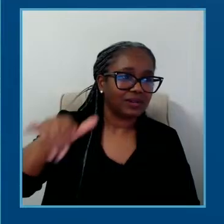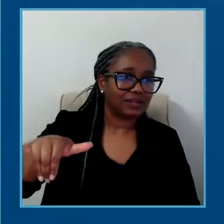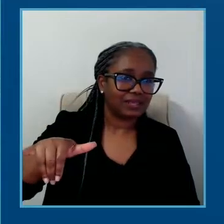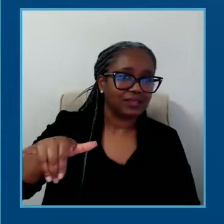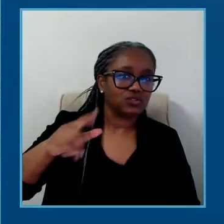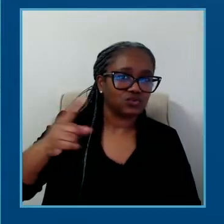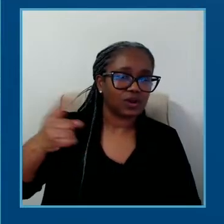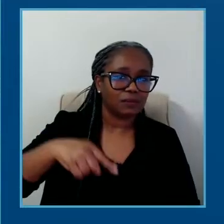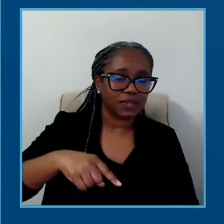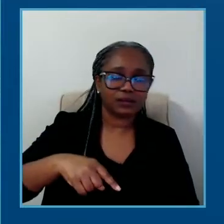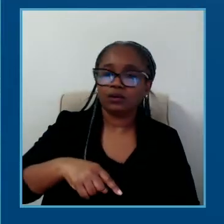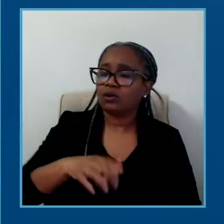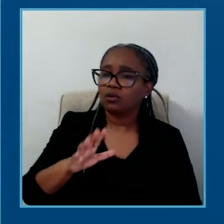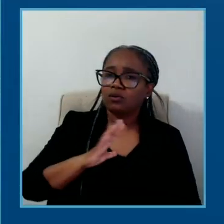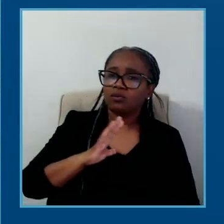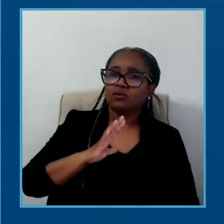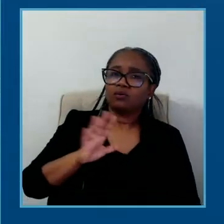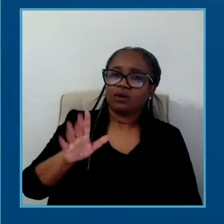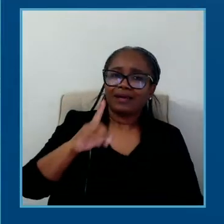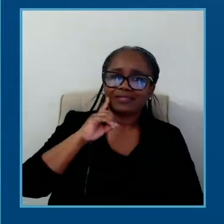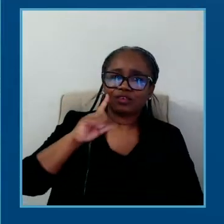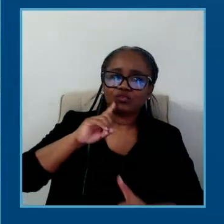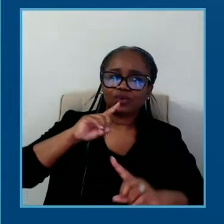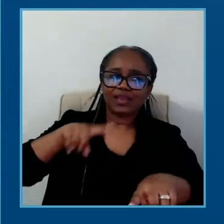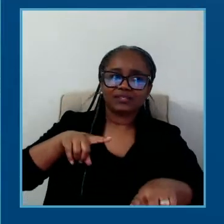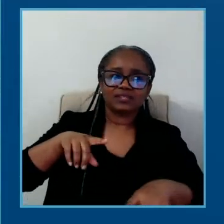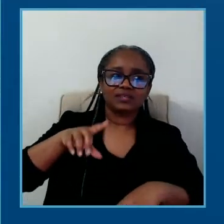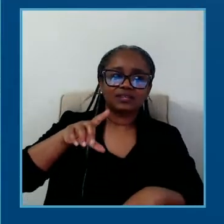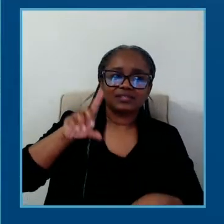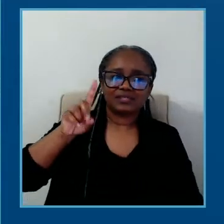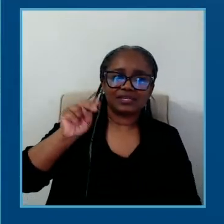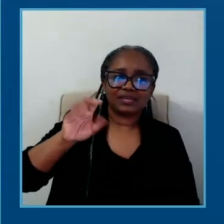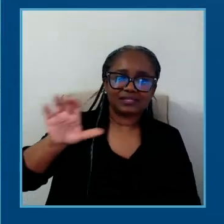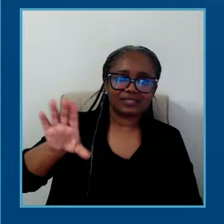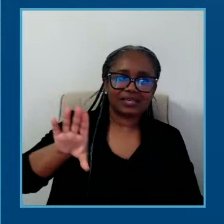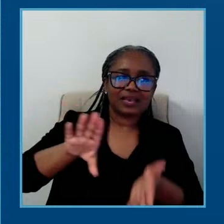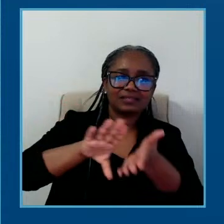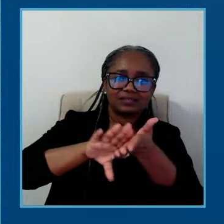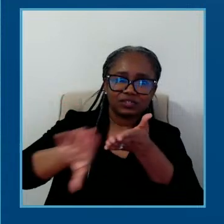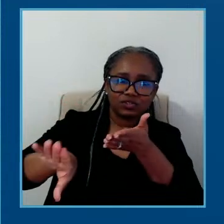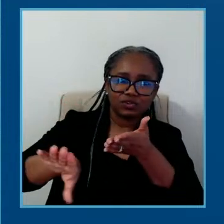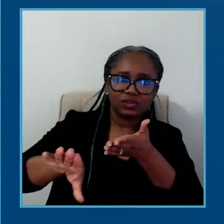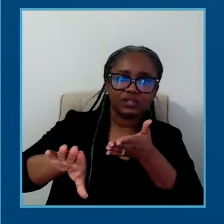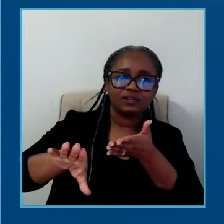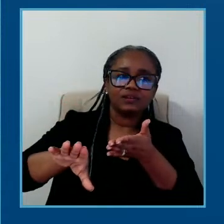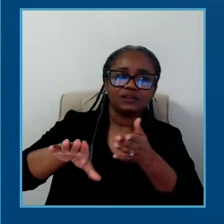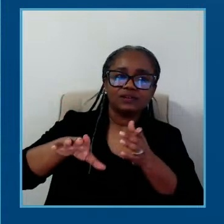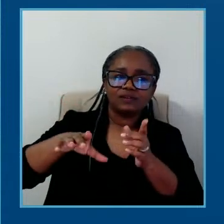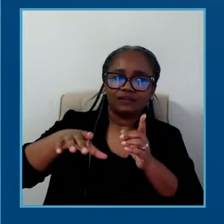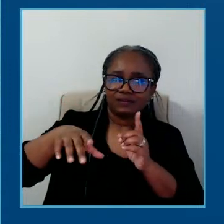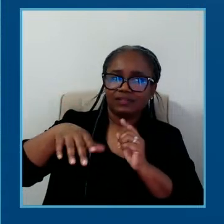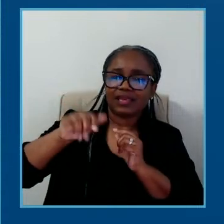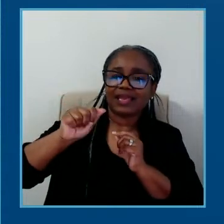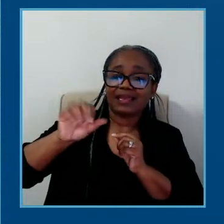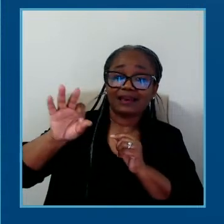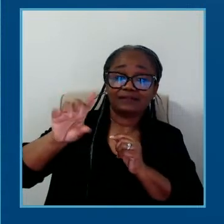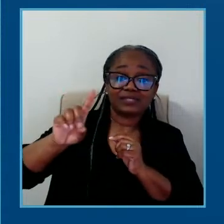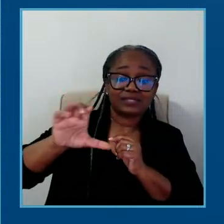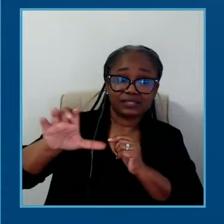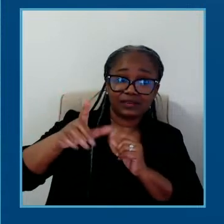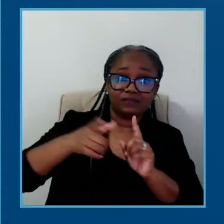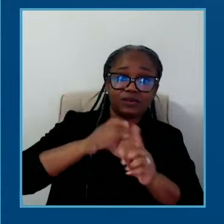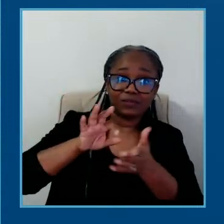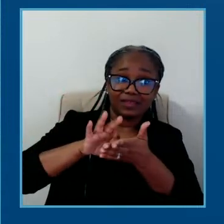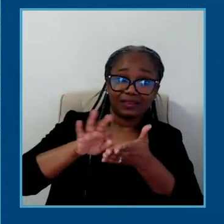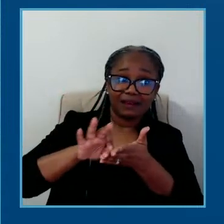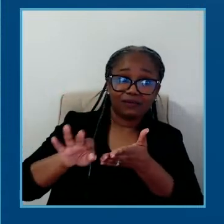has clearly exempted the ASDC from the count on the gender parity, and there's nothing in the rules that suggests that a